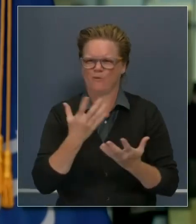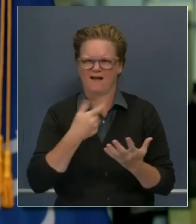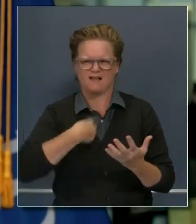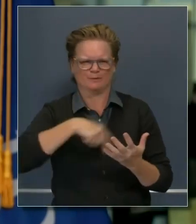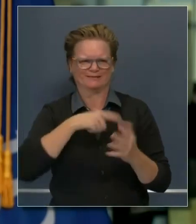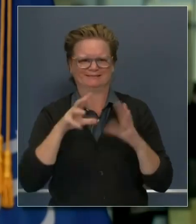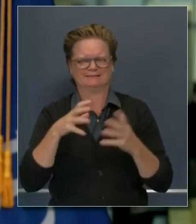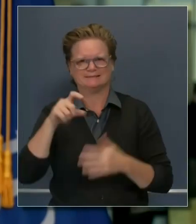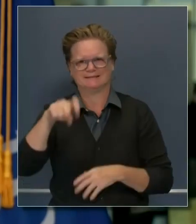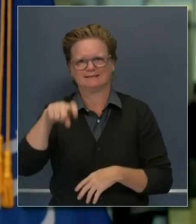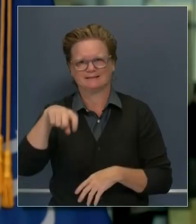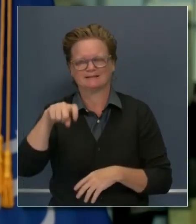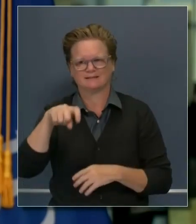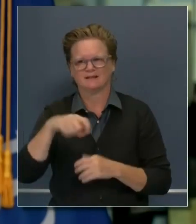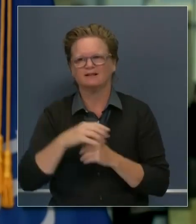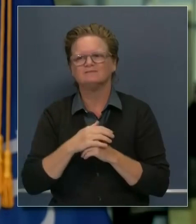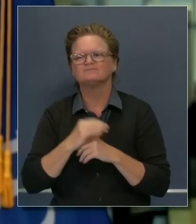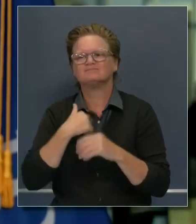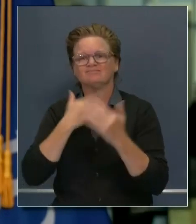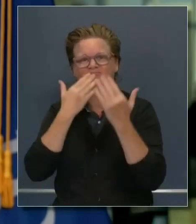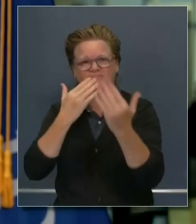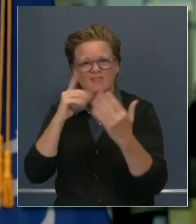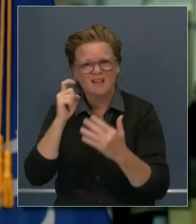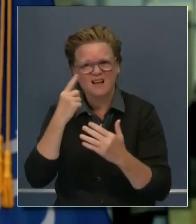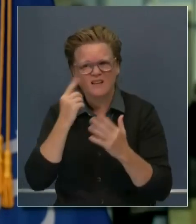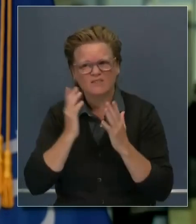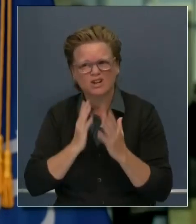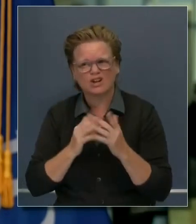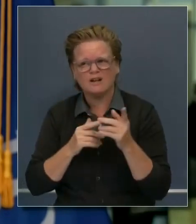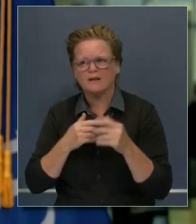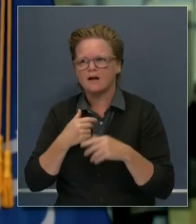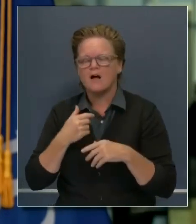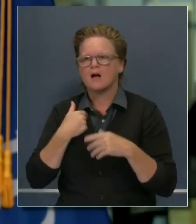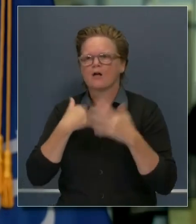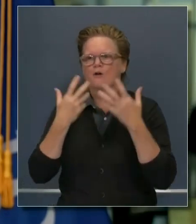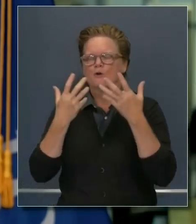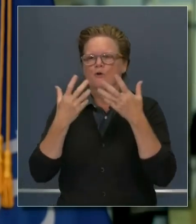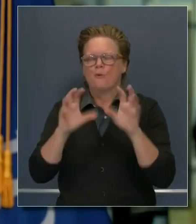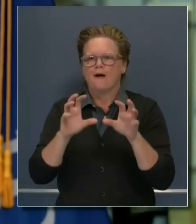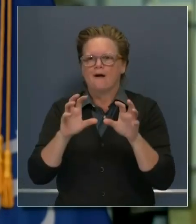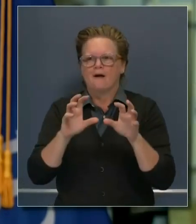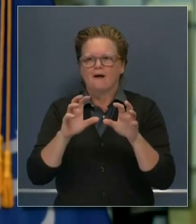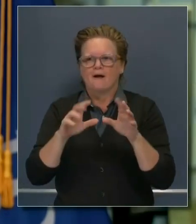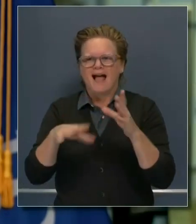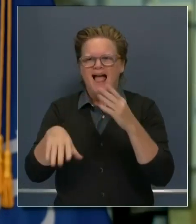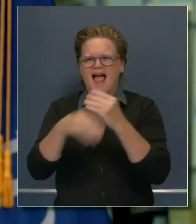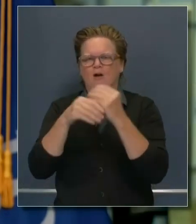Newsom said it very well. We're trying to make sure we don't add anyone to the backlog. And